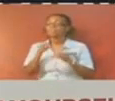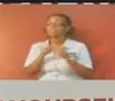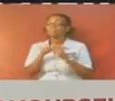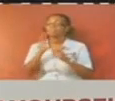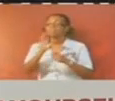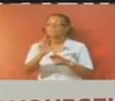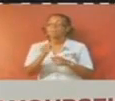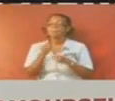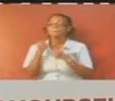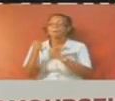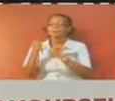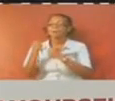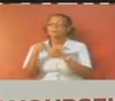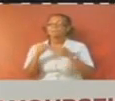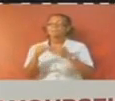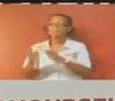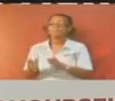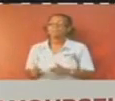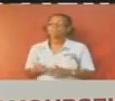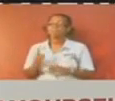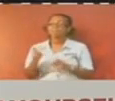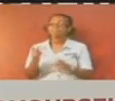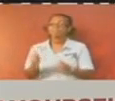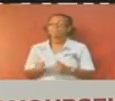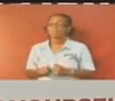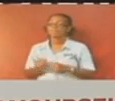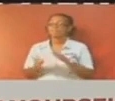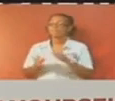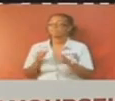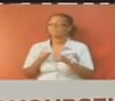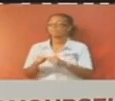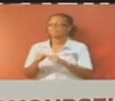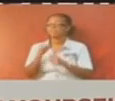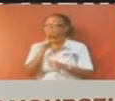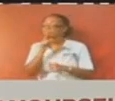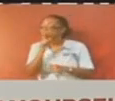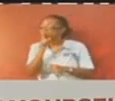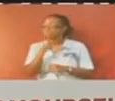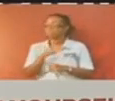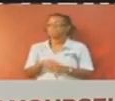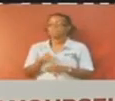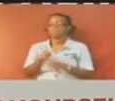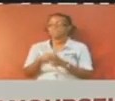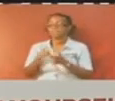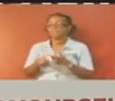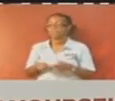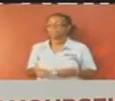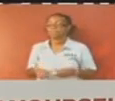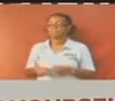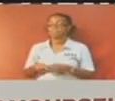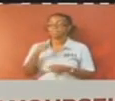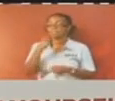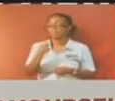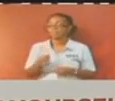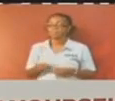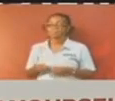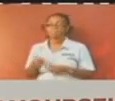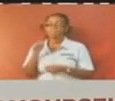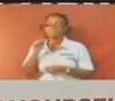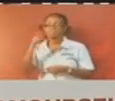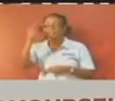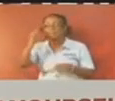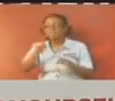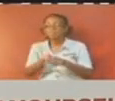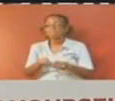interpreted as acquiescence and agreement. When you hang up your medical degrees on the walls of your